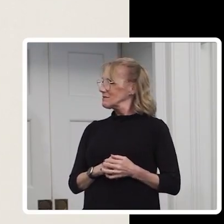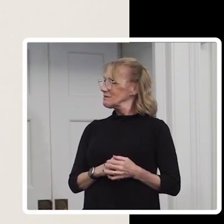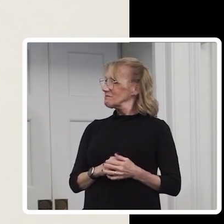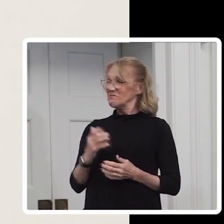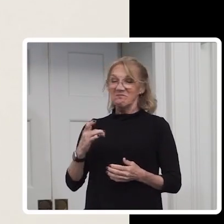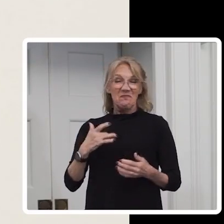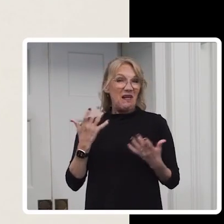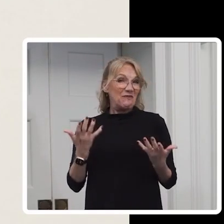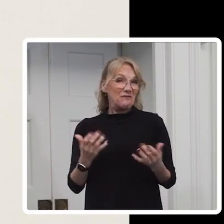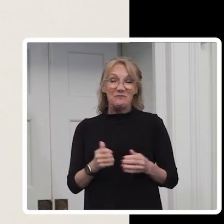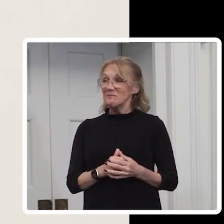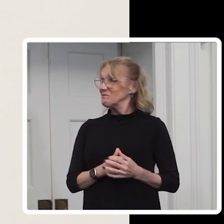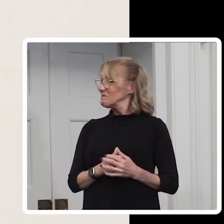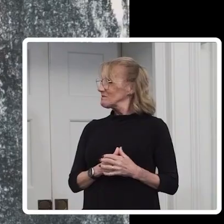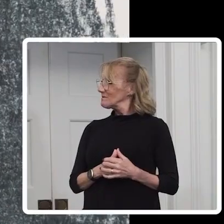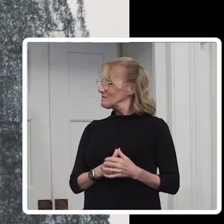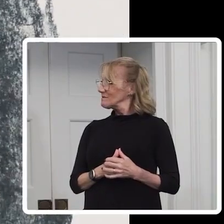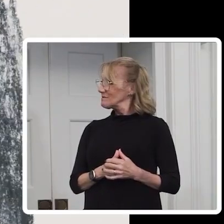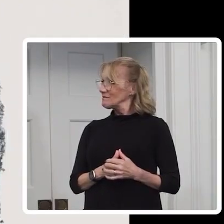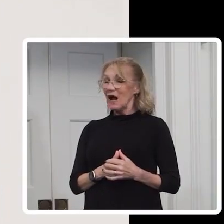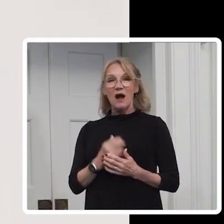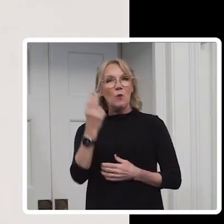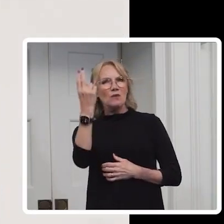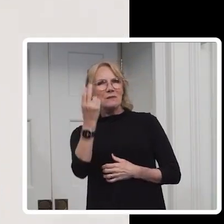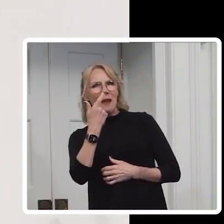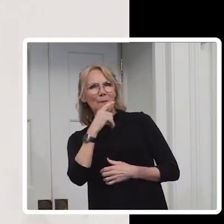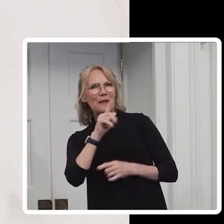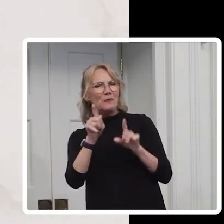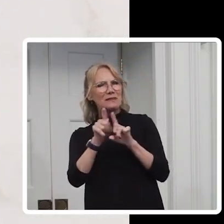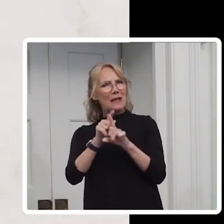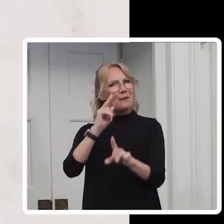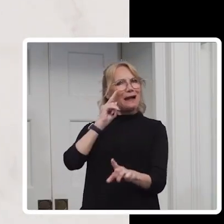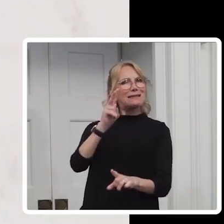Just life in general. I want to show people how I see them.